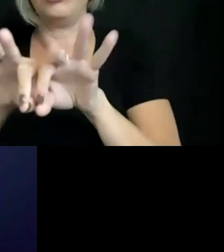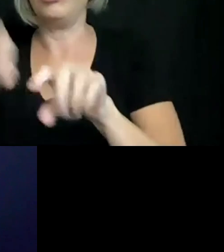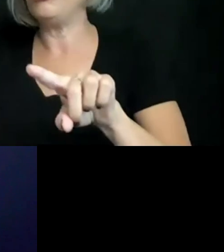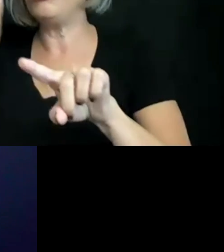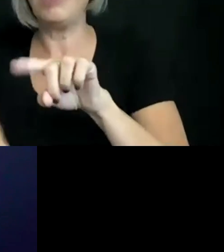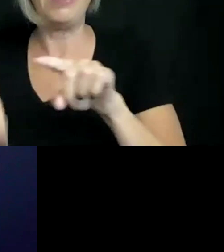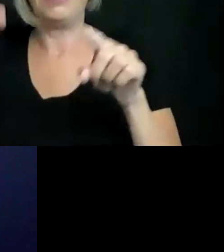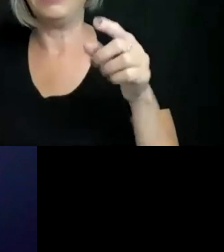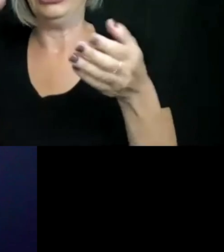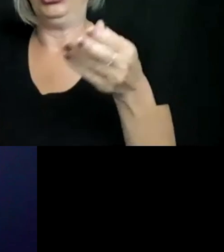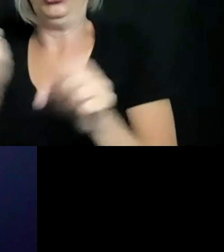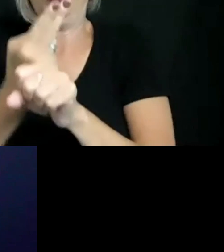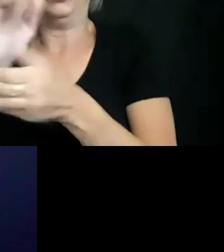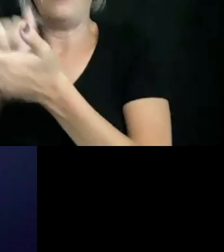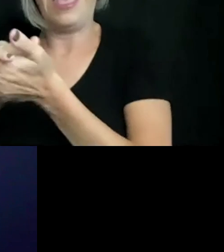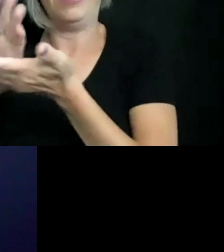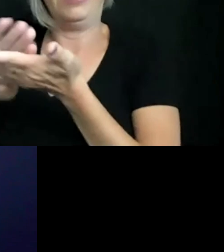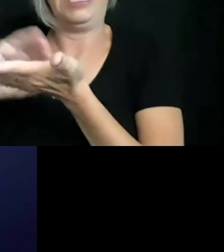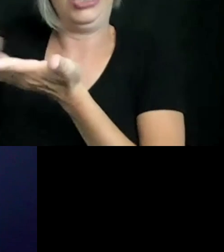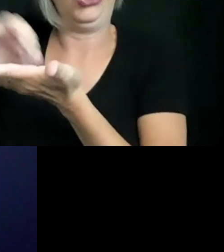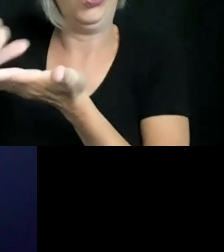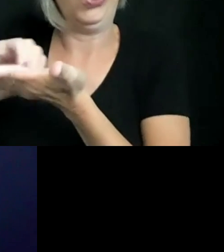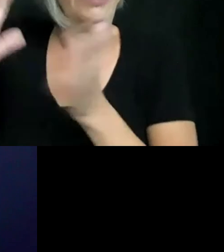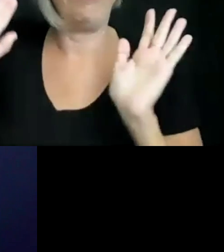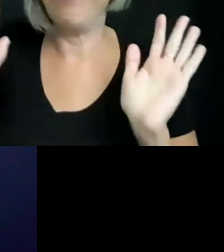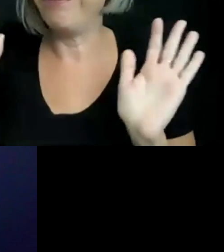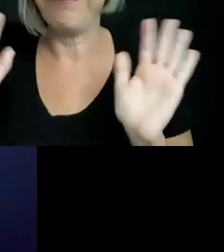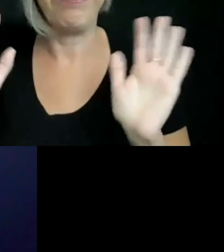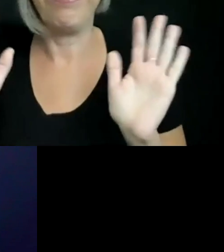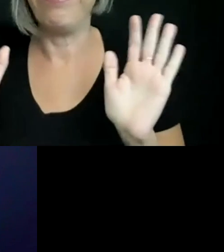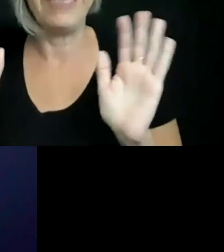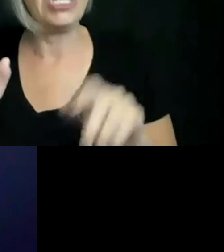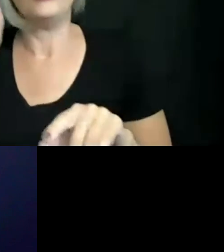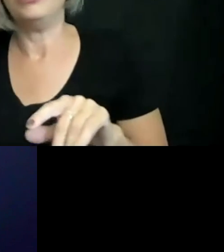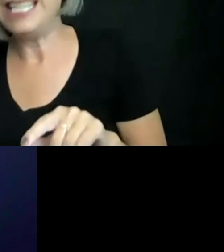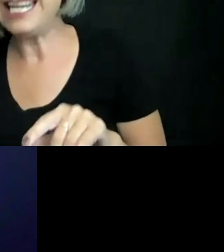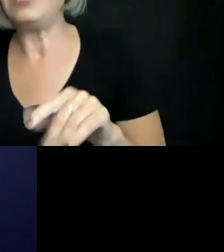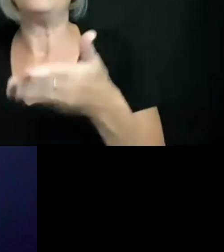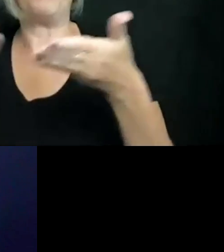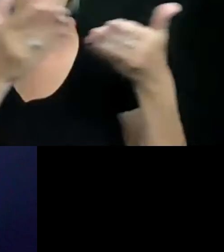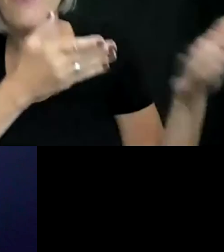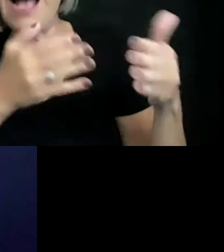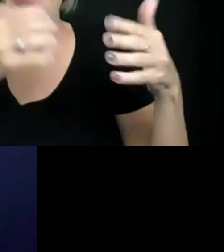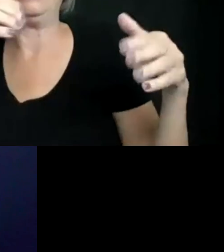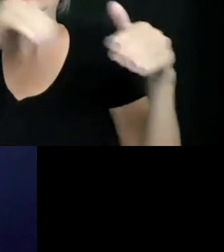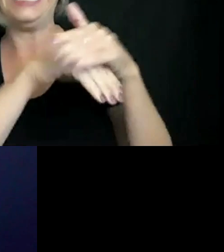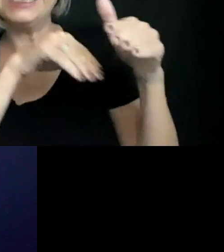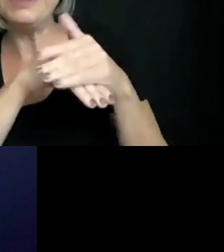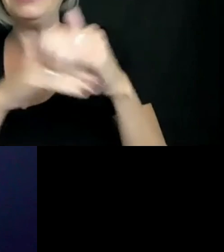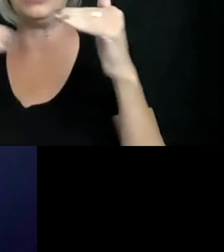captioning, for any of those important services that you might be using. You know, that way there's no excuse that you're not providing